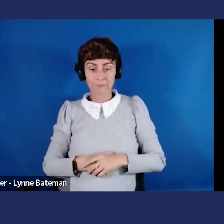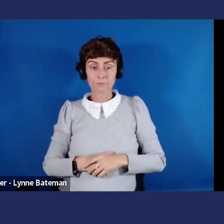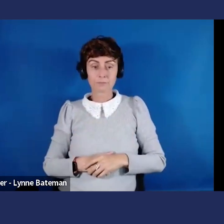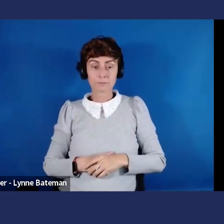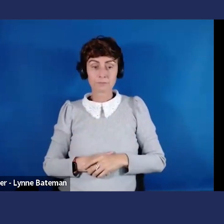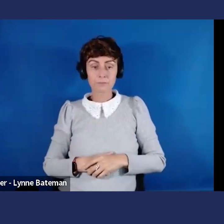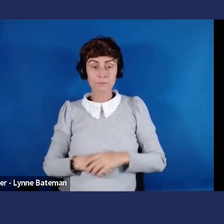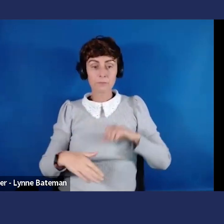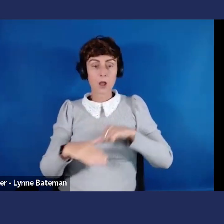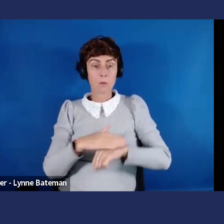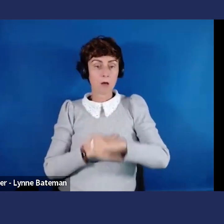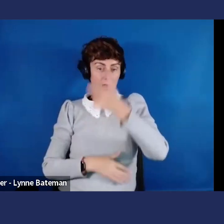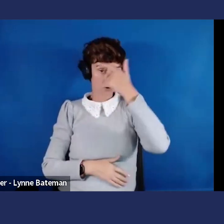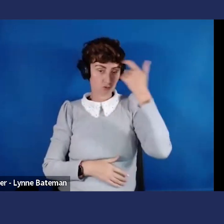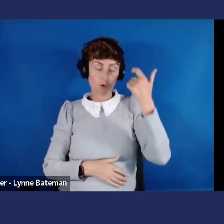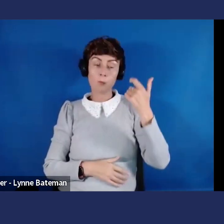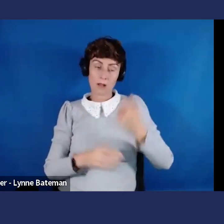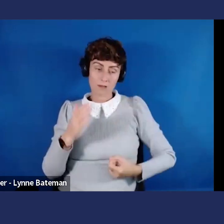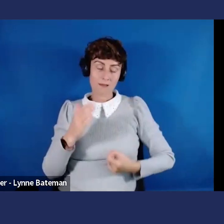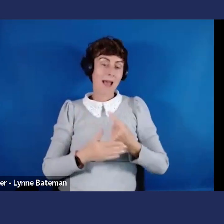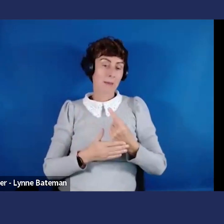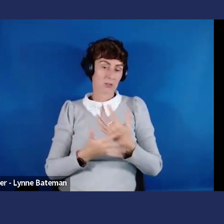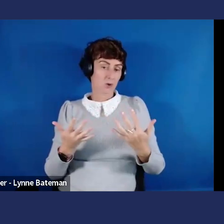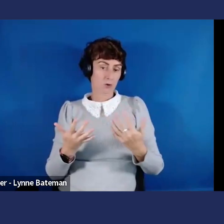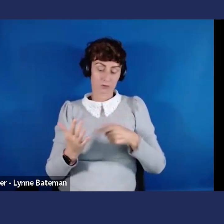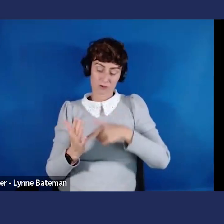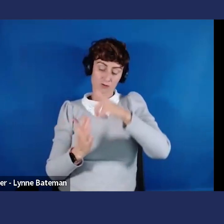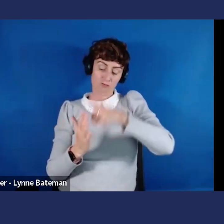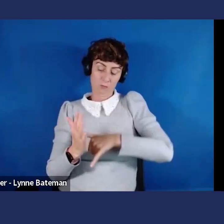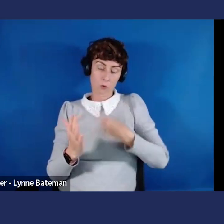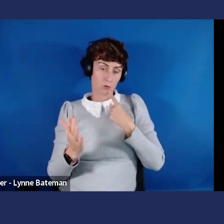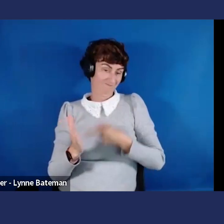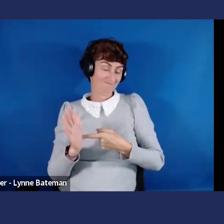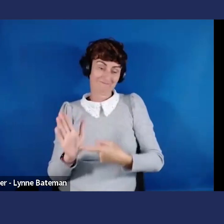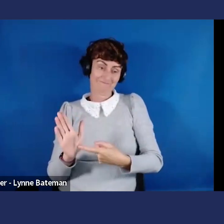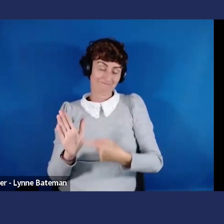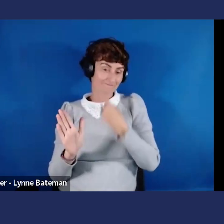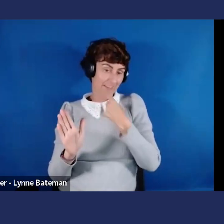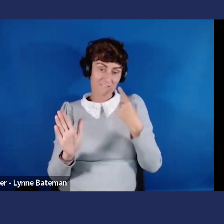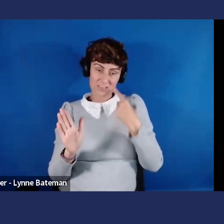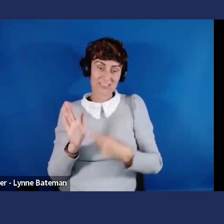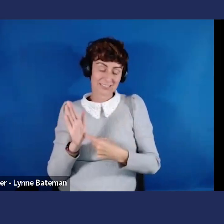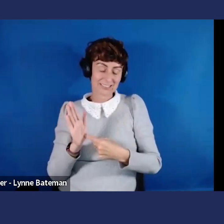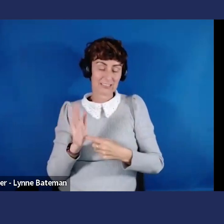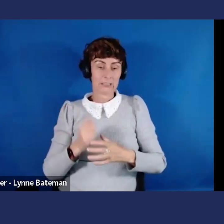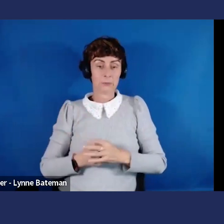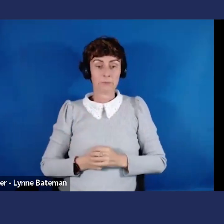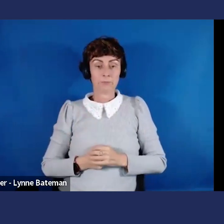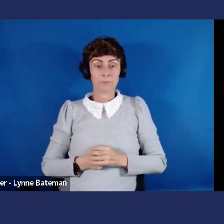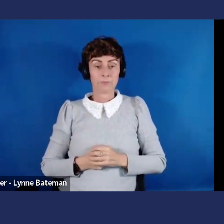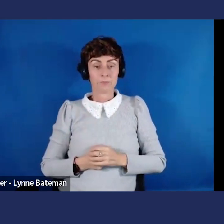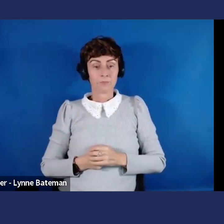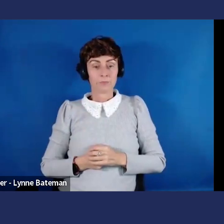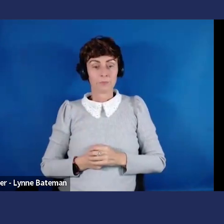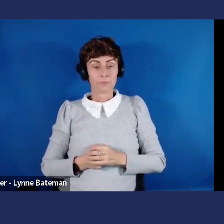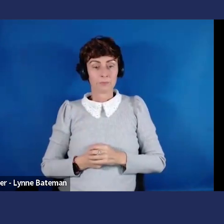Birth trauma is common. We can see this now from the report and from the many reports that are coming out regarding birthing experiences and the state of maternity